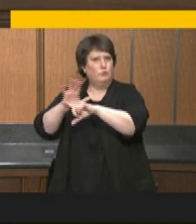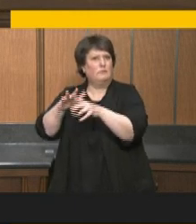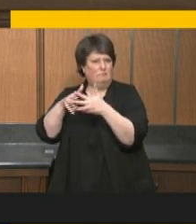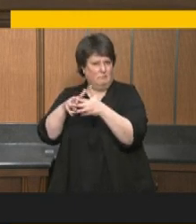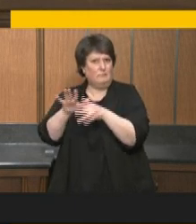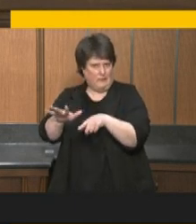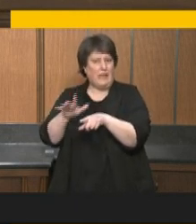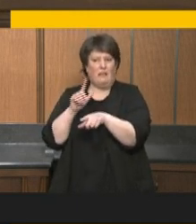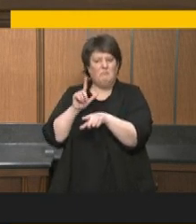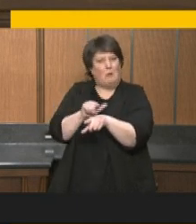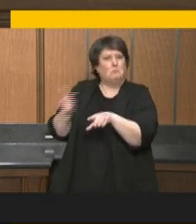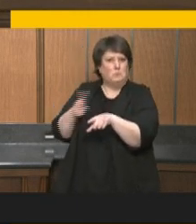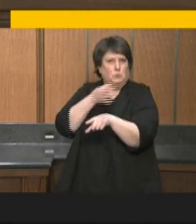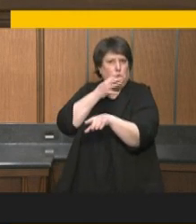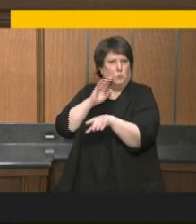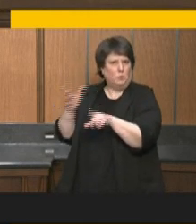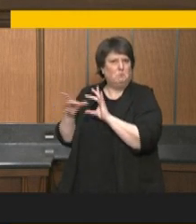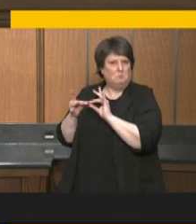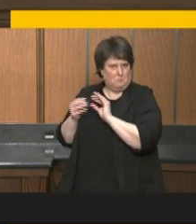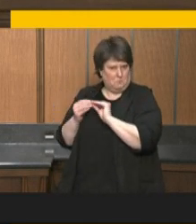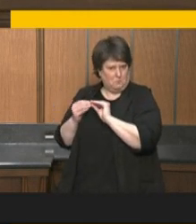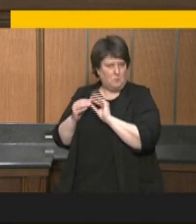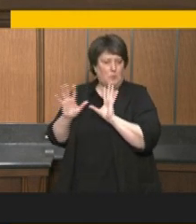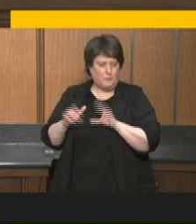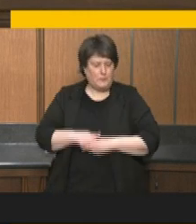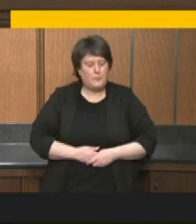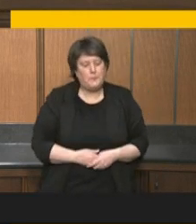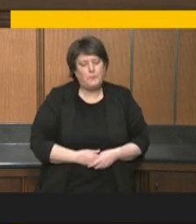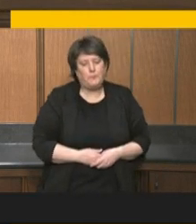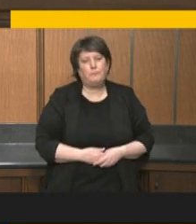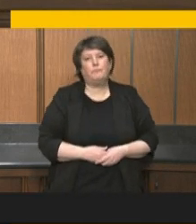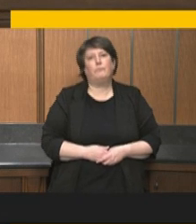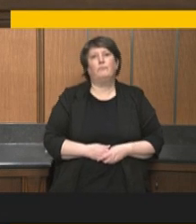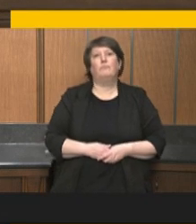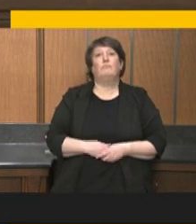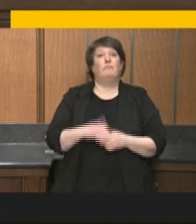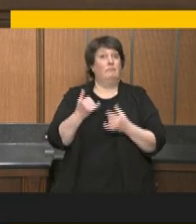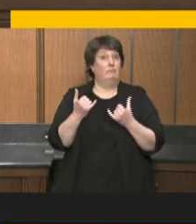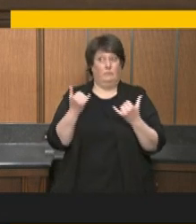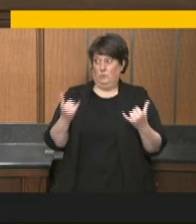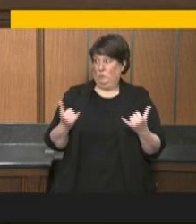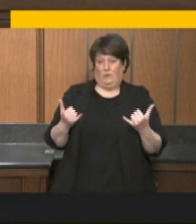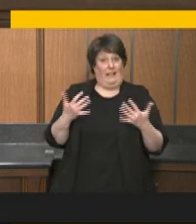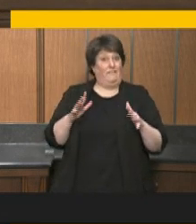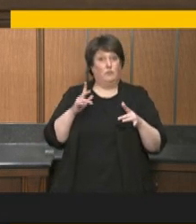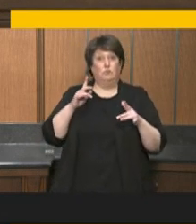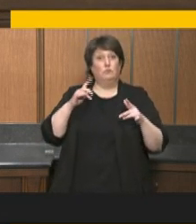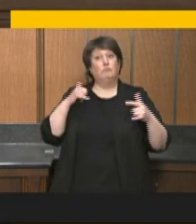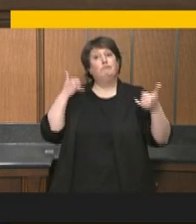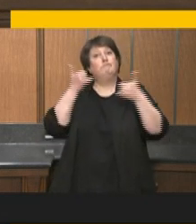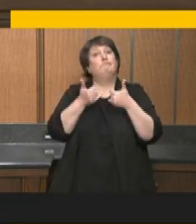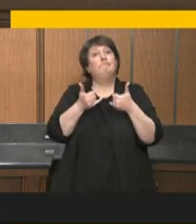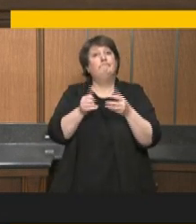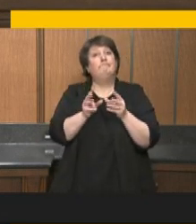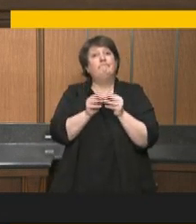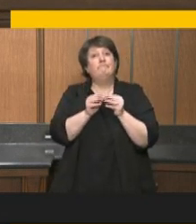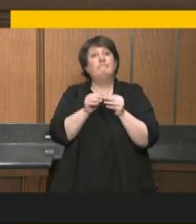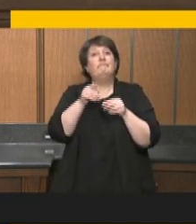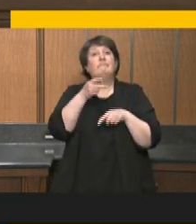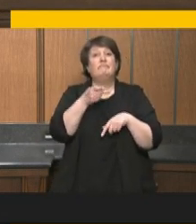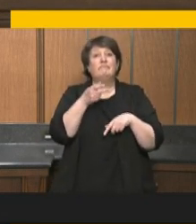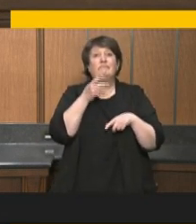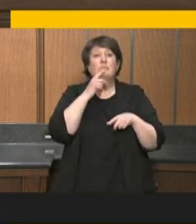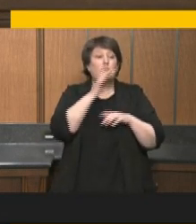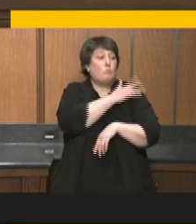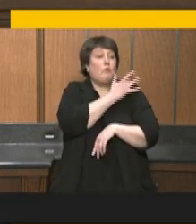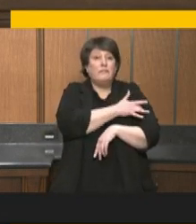that. This morning, I also held a phone call with all of the premiers of the